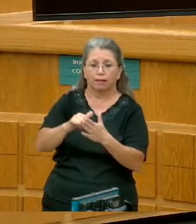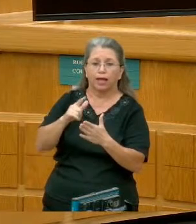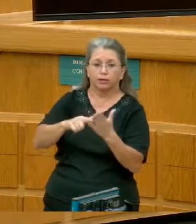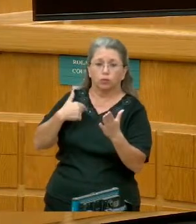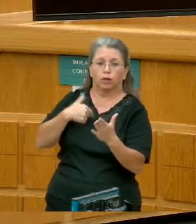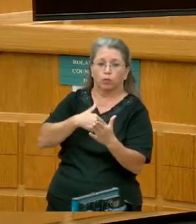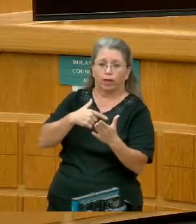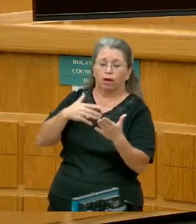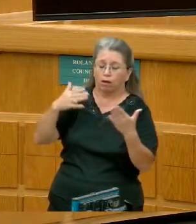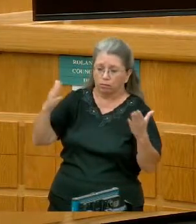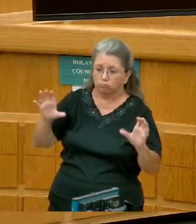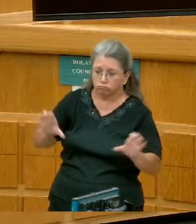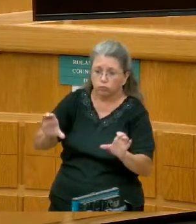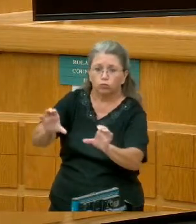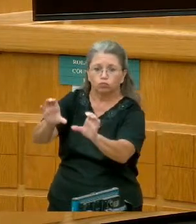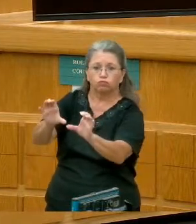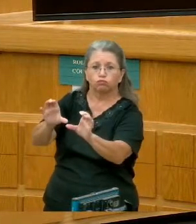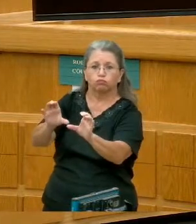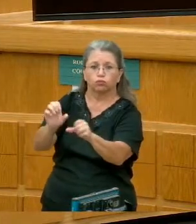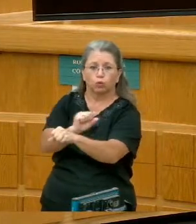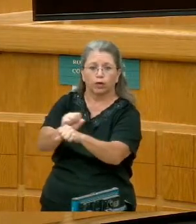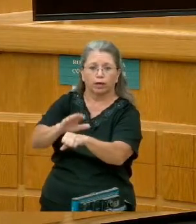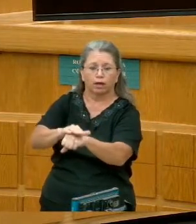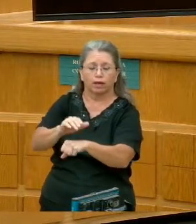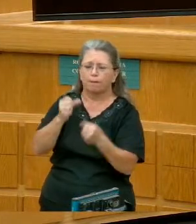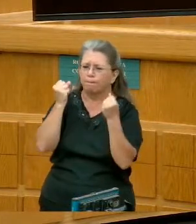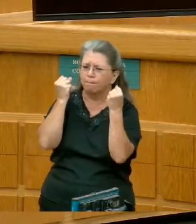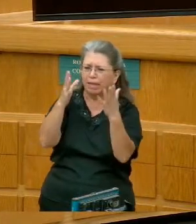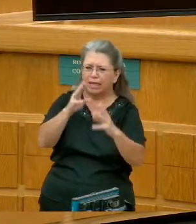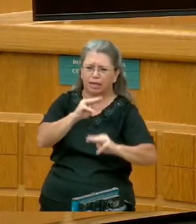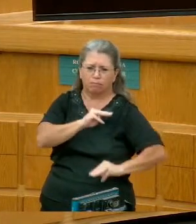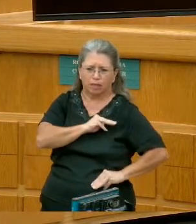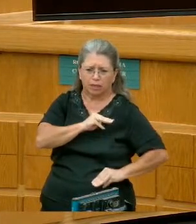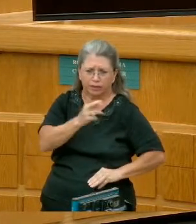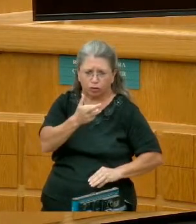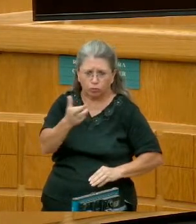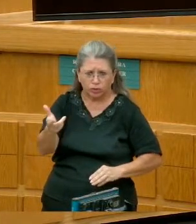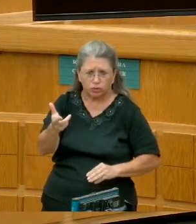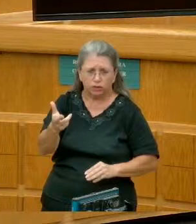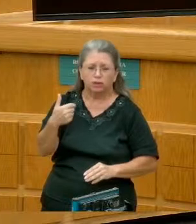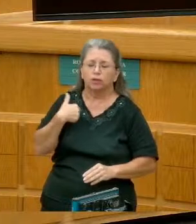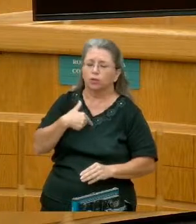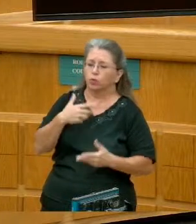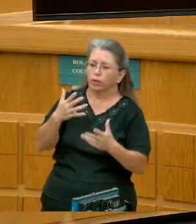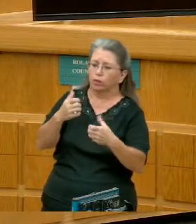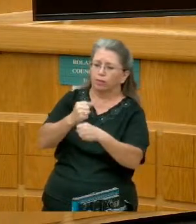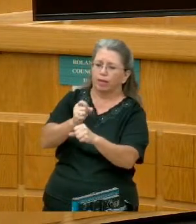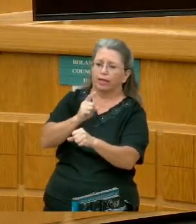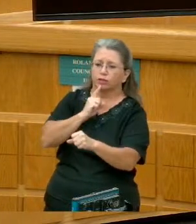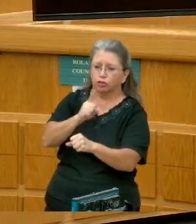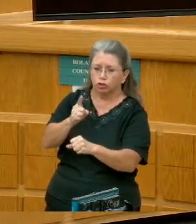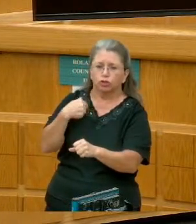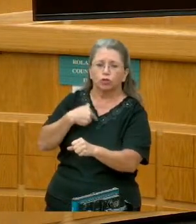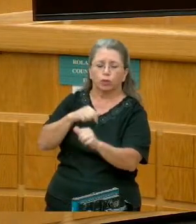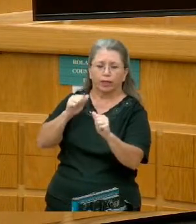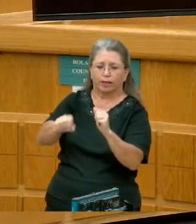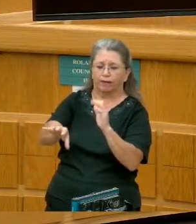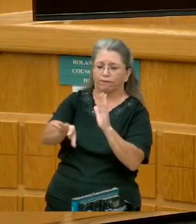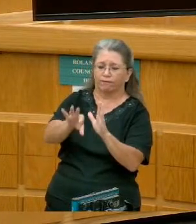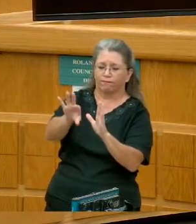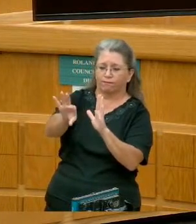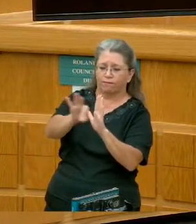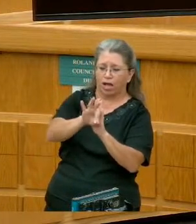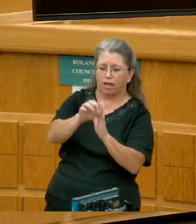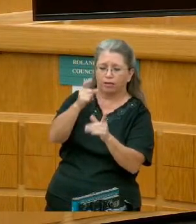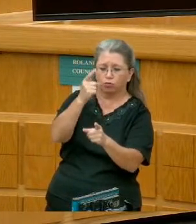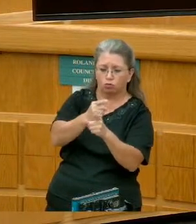working on. There are many, many military resources, and we want to make certain that we can find the right resource and